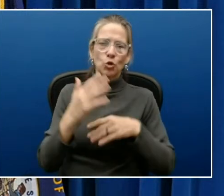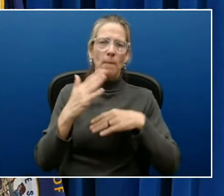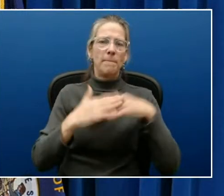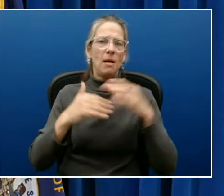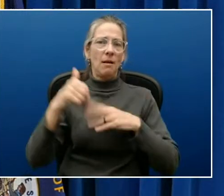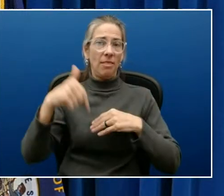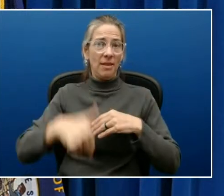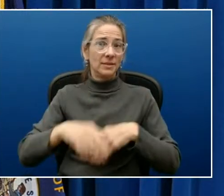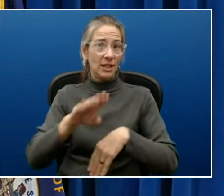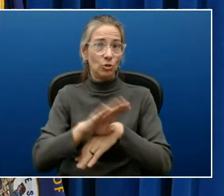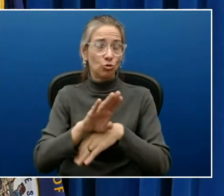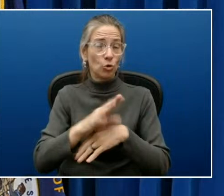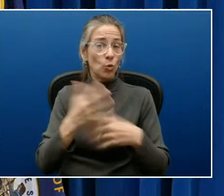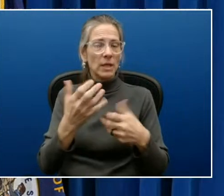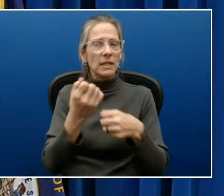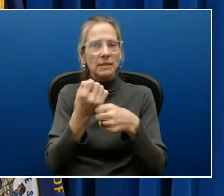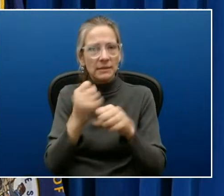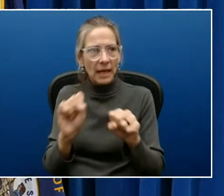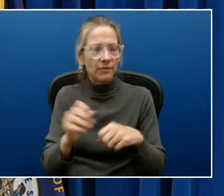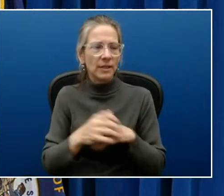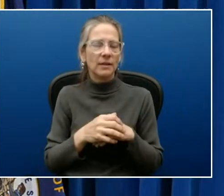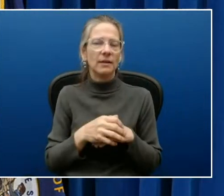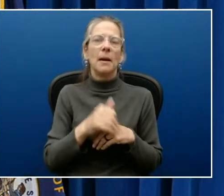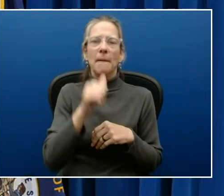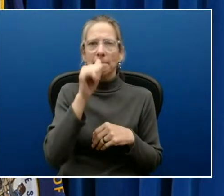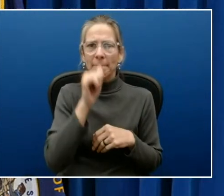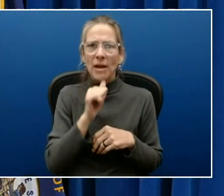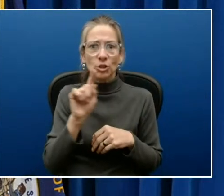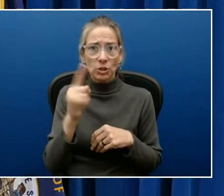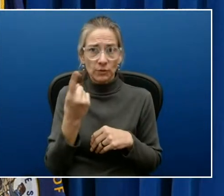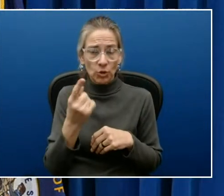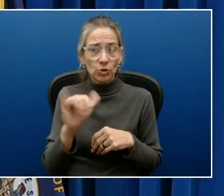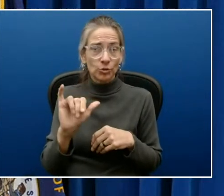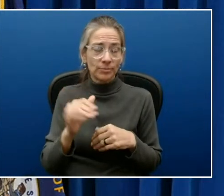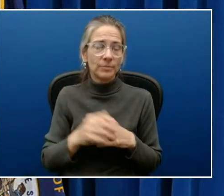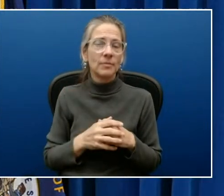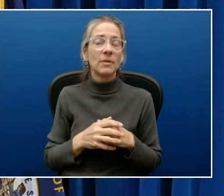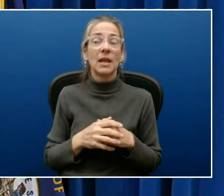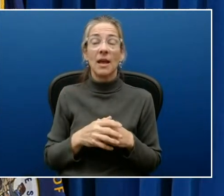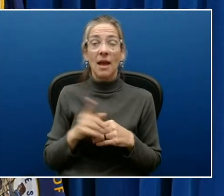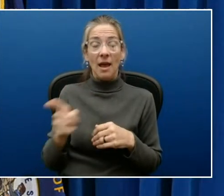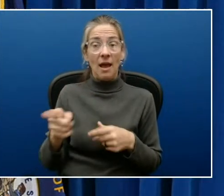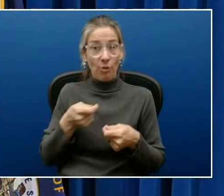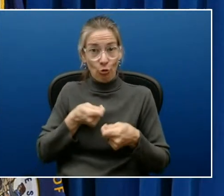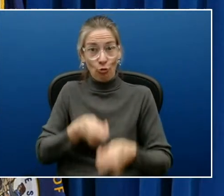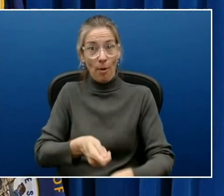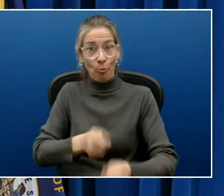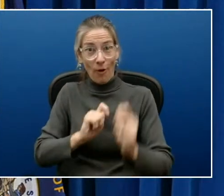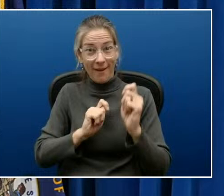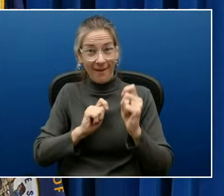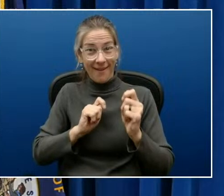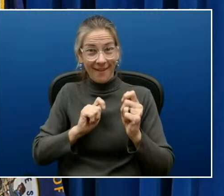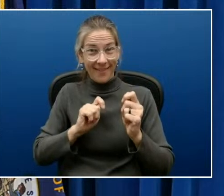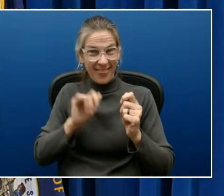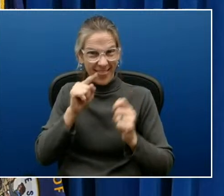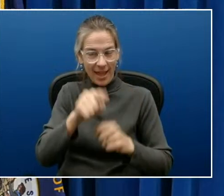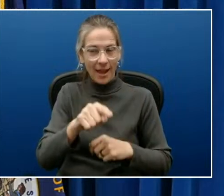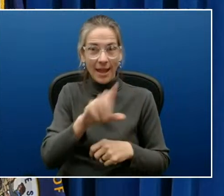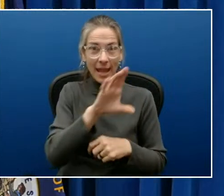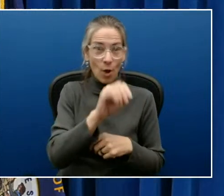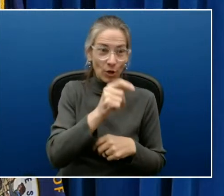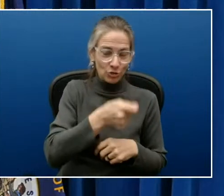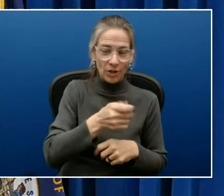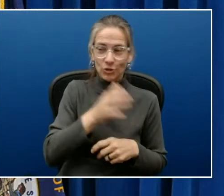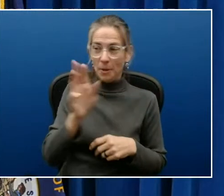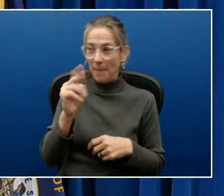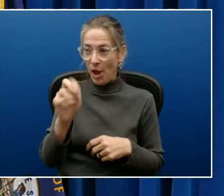safety and the patients first. At that groundbreaking, we had a county judge, we had the mayor, we had the sheriff.